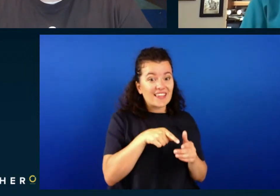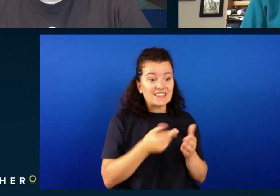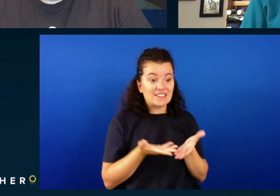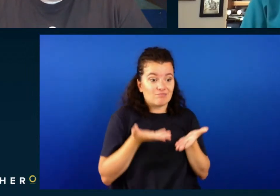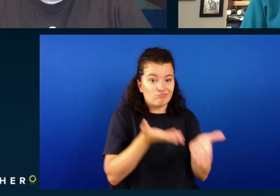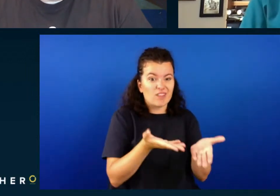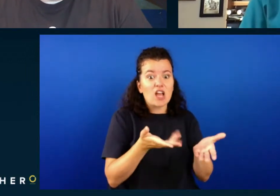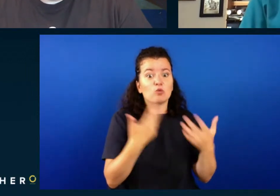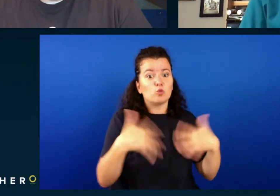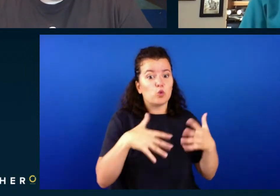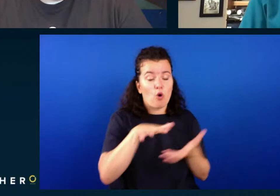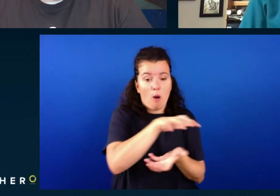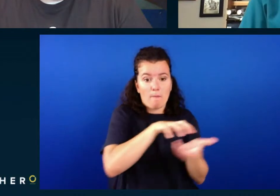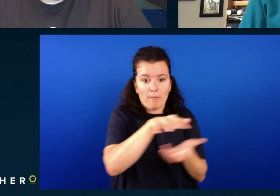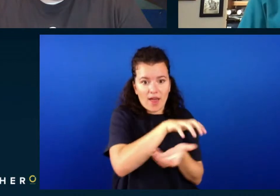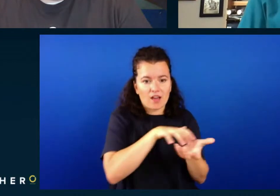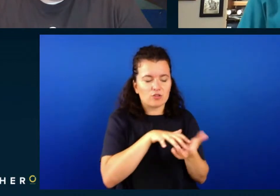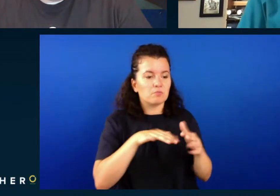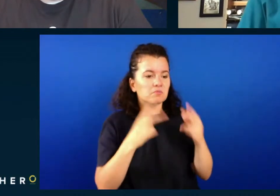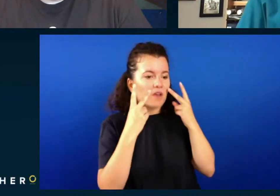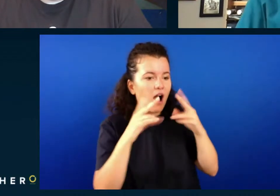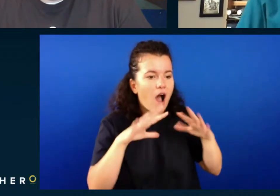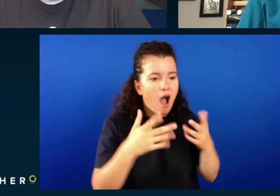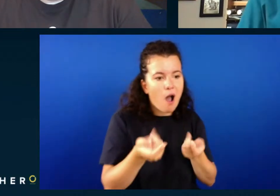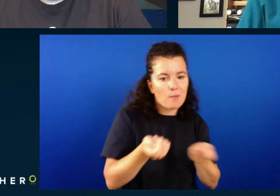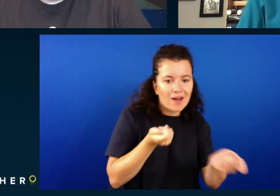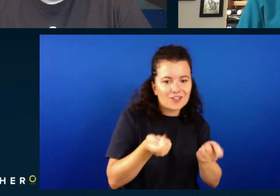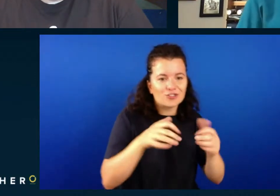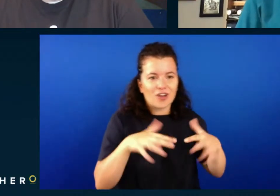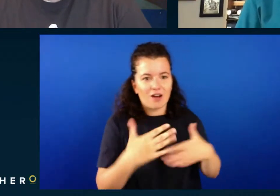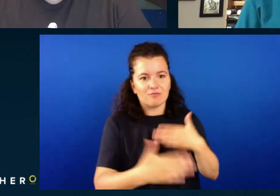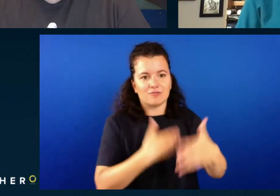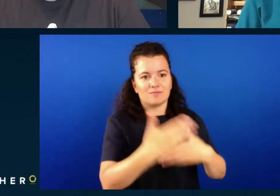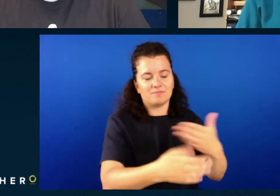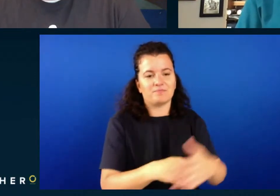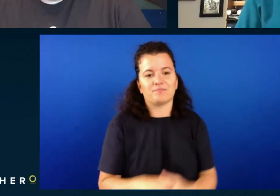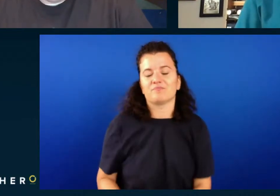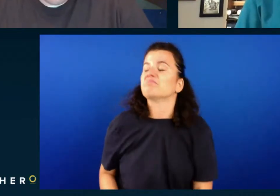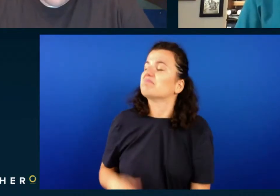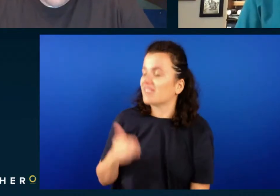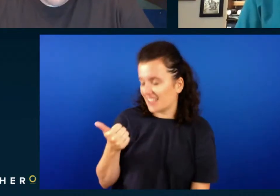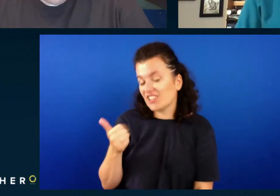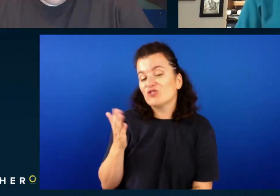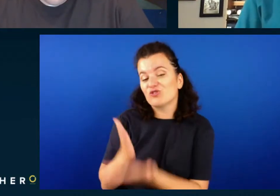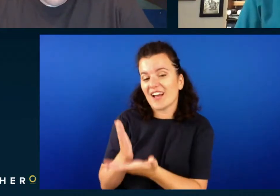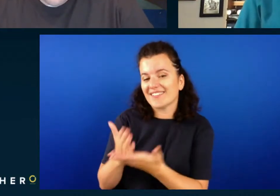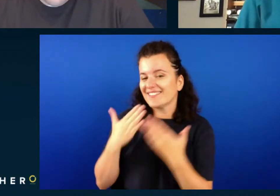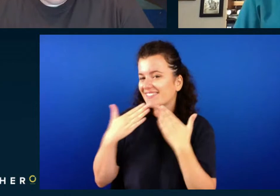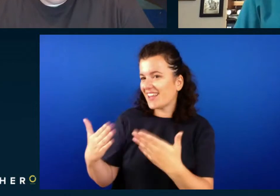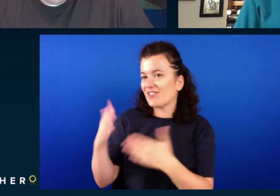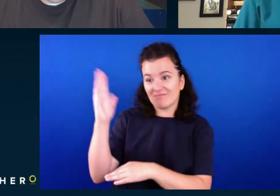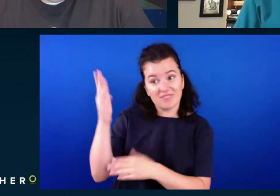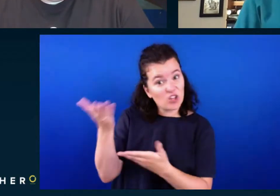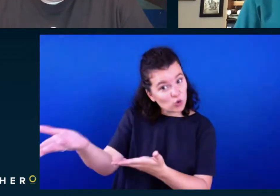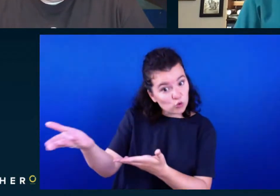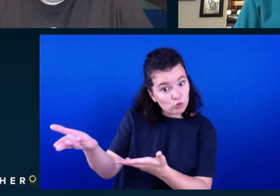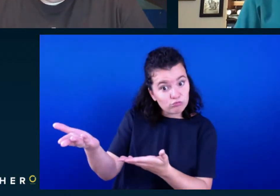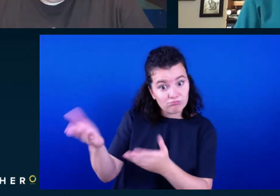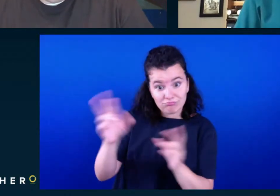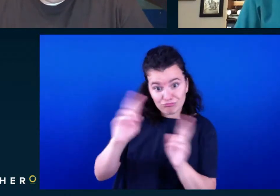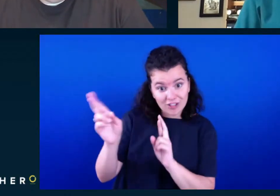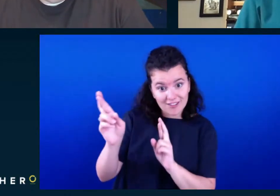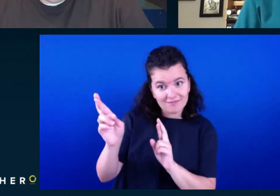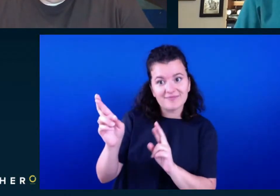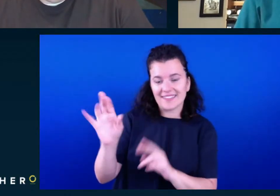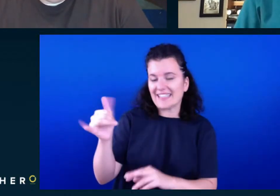stuff. So Yeah, perfect. Well, very much yeah. looking forward to your session. So I think if you're ready, to take it away. All right, let me